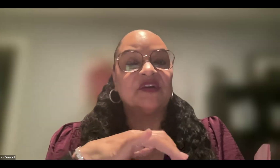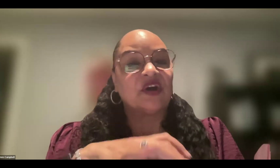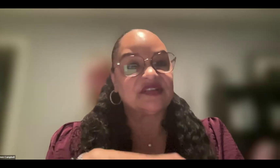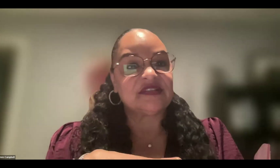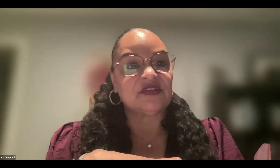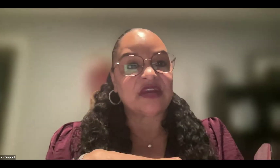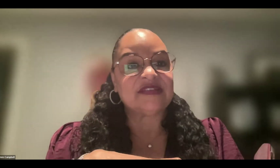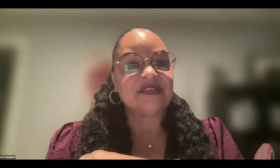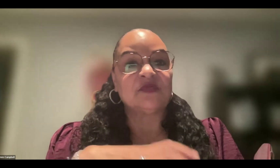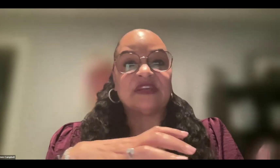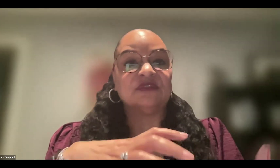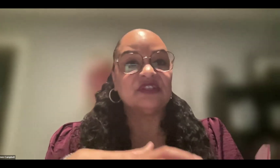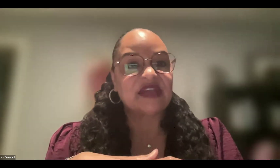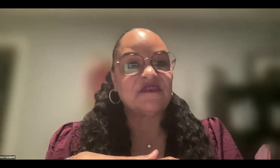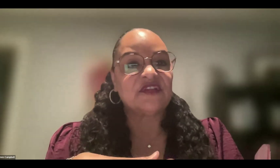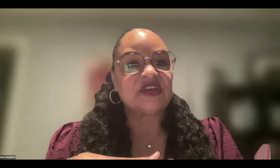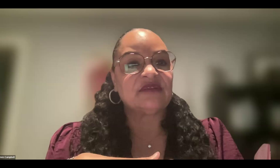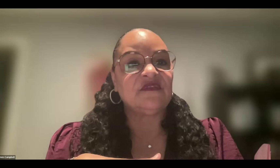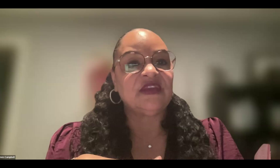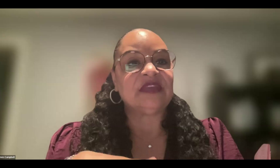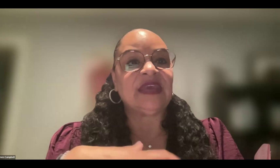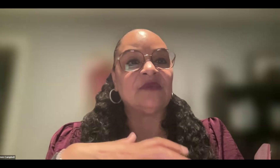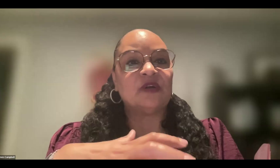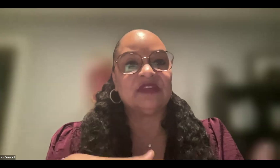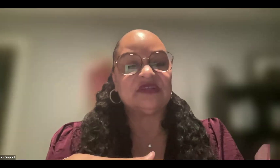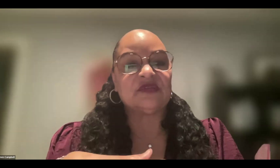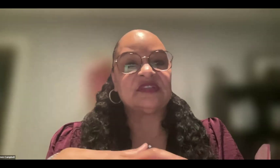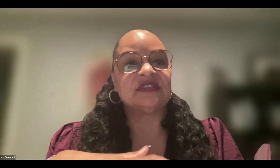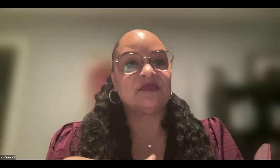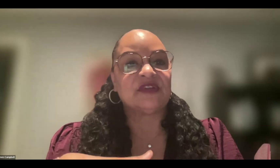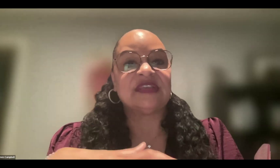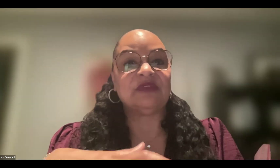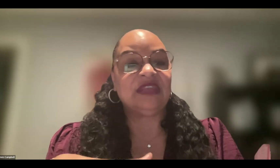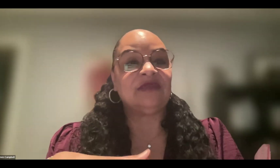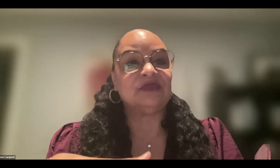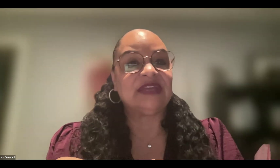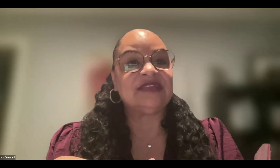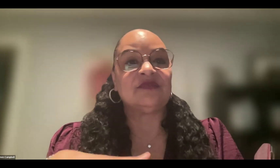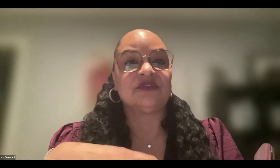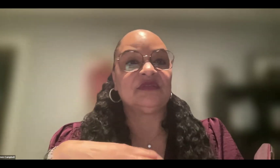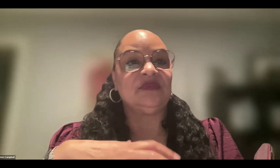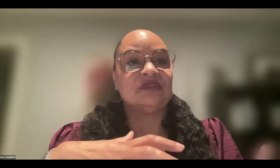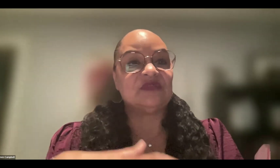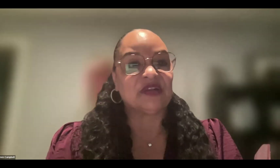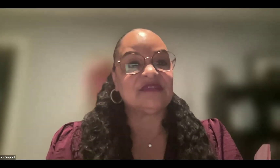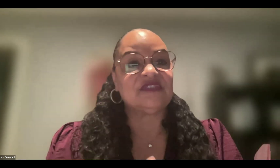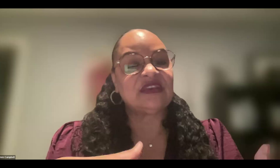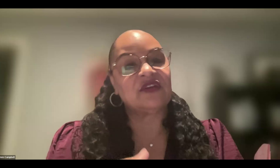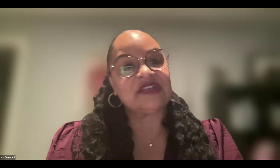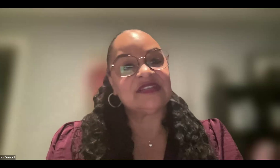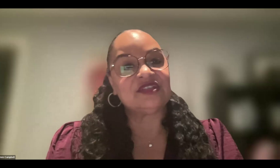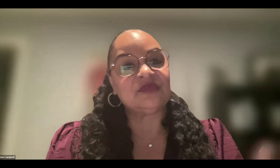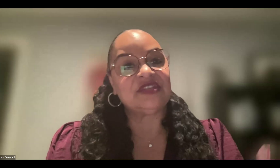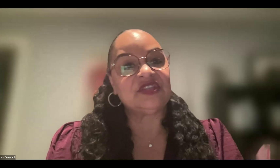anticipate what causes a crisis, what it looks like for a child and family, and what resources and supports they would need in place in order to be responsive to